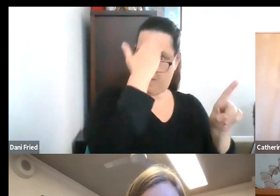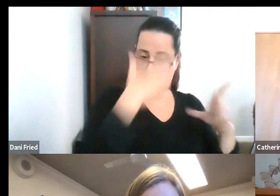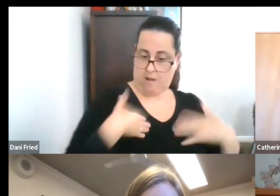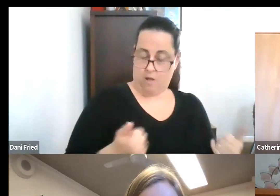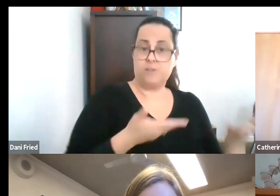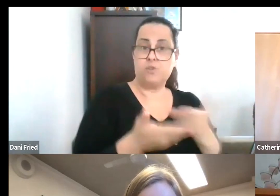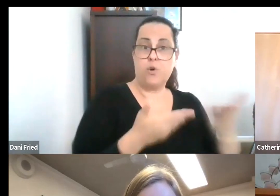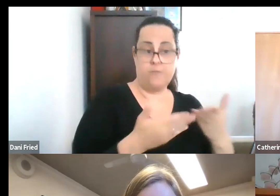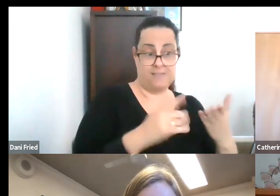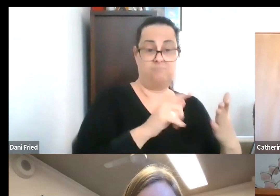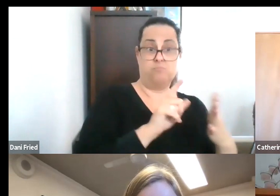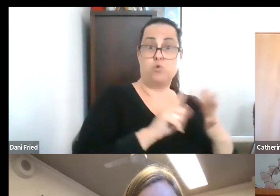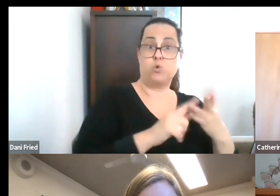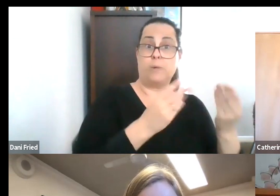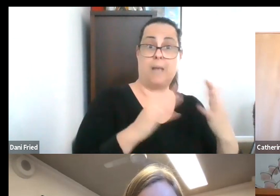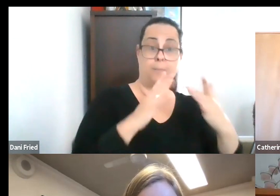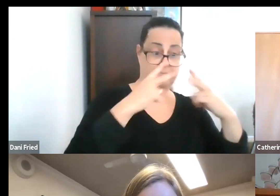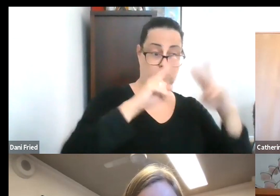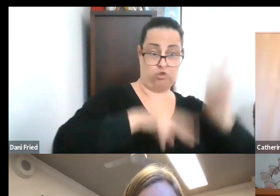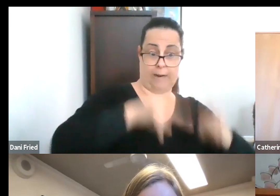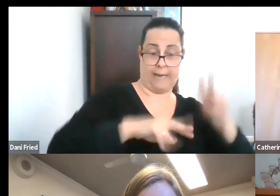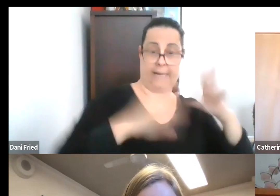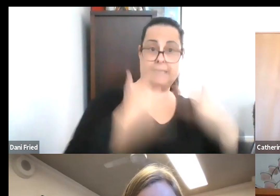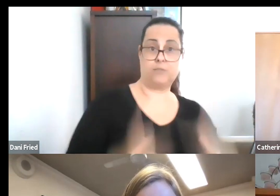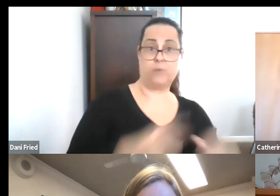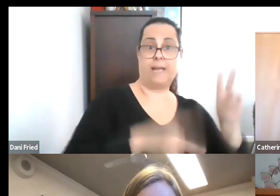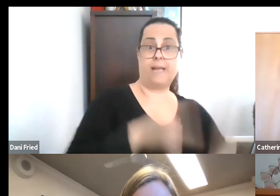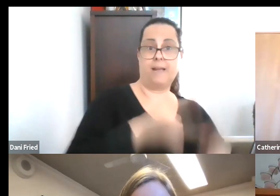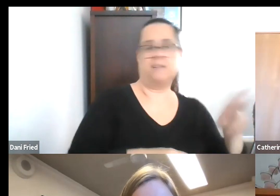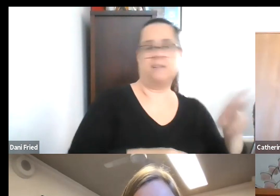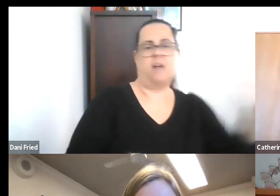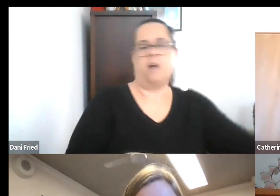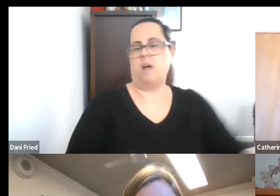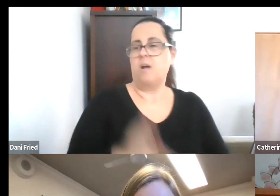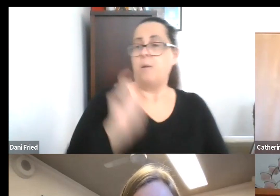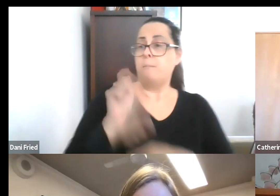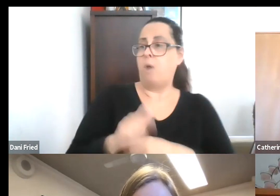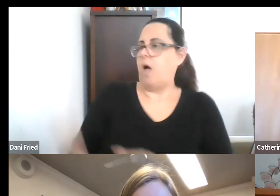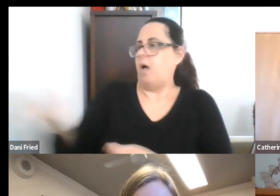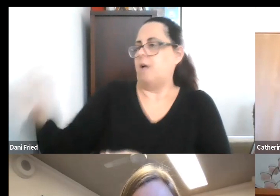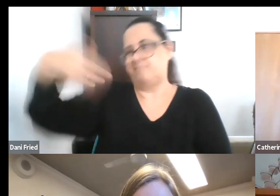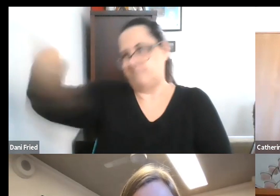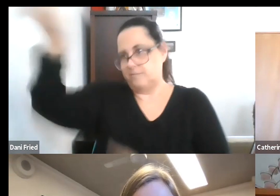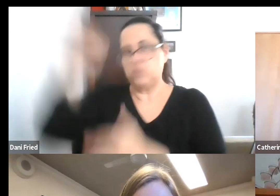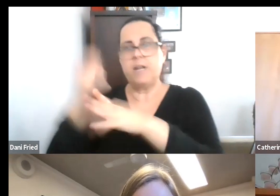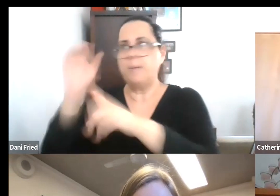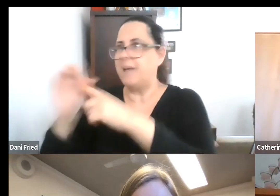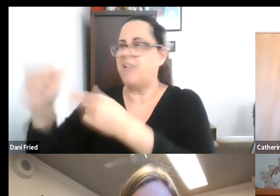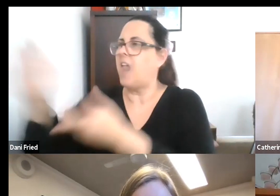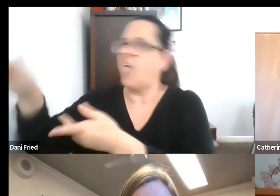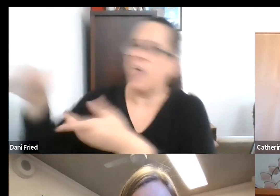the screening, because it's easier to do the health screening themselves than to send the consumer to